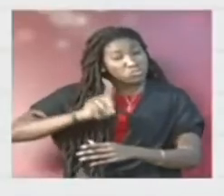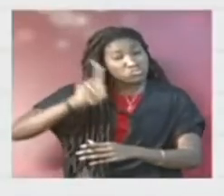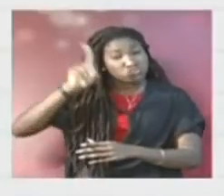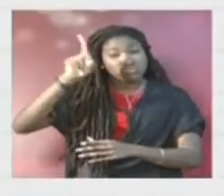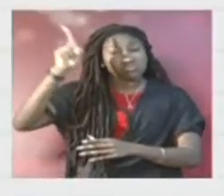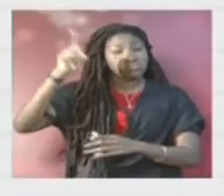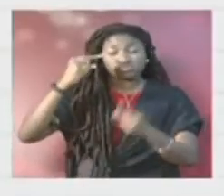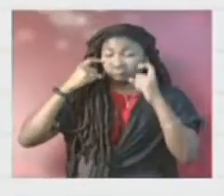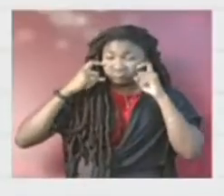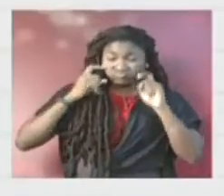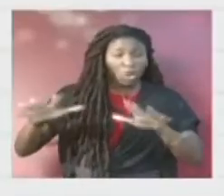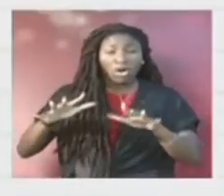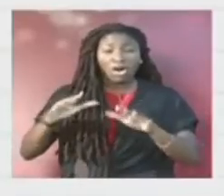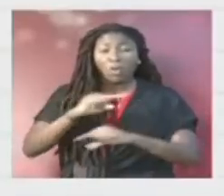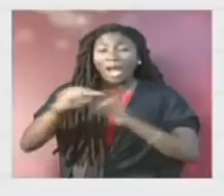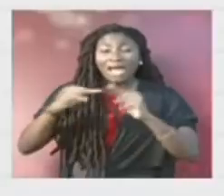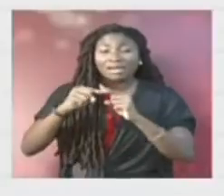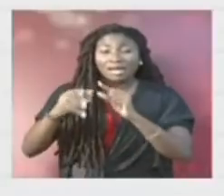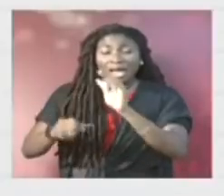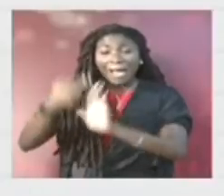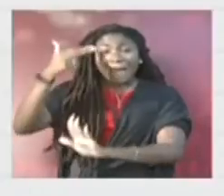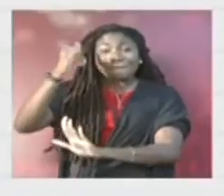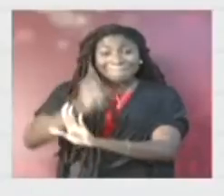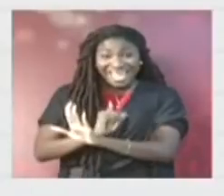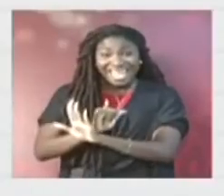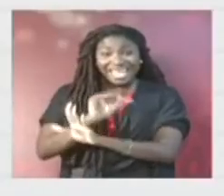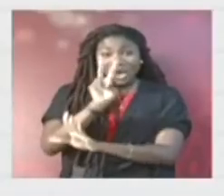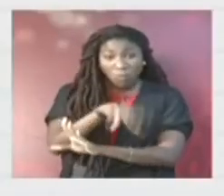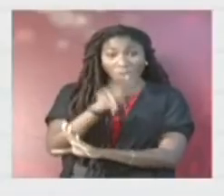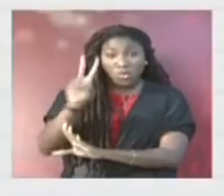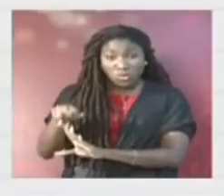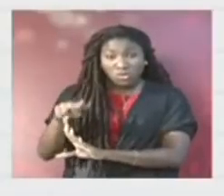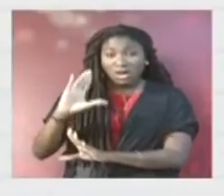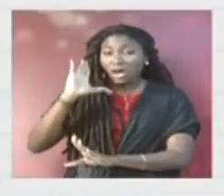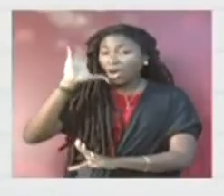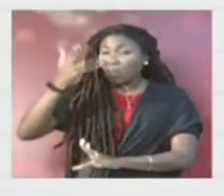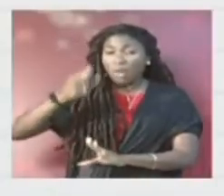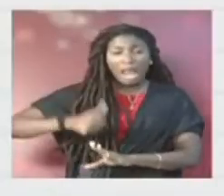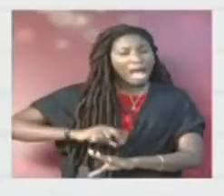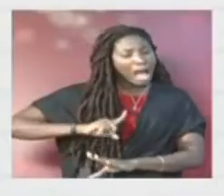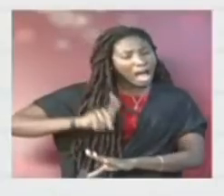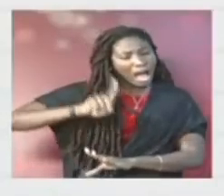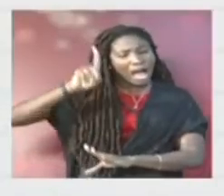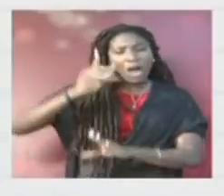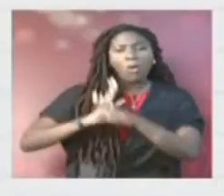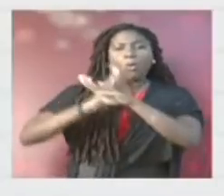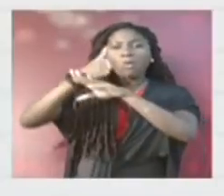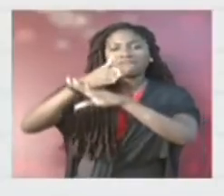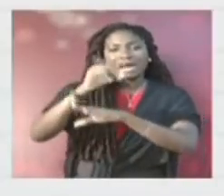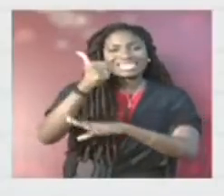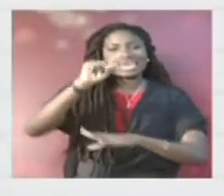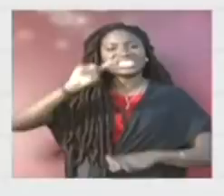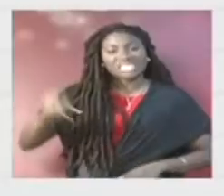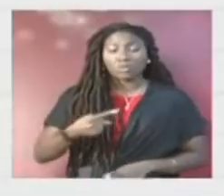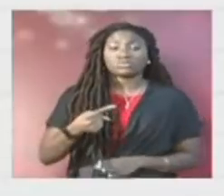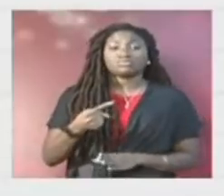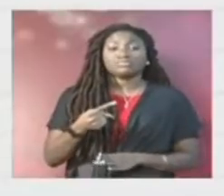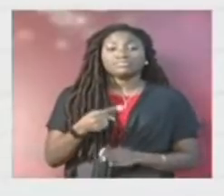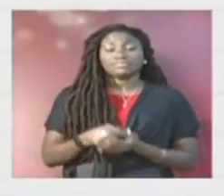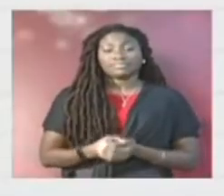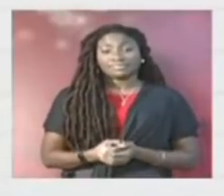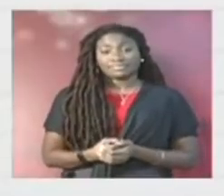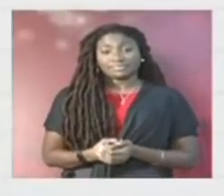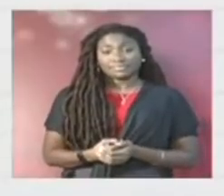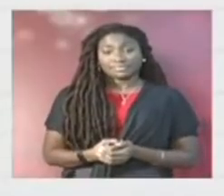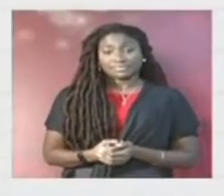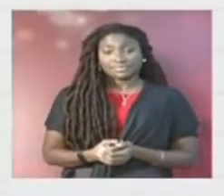cases by May 22nd, looking at upwards of 10,000. And with that, if we